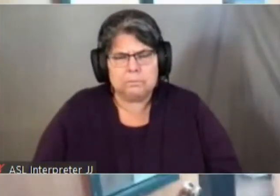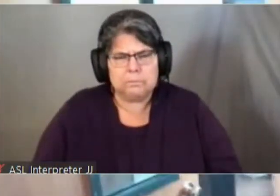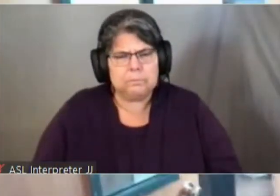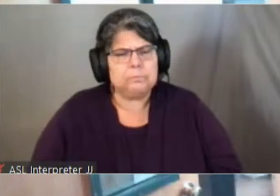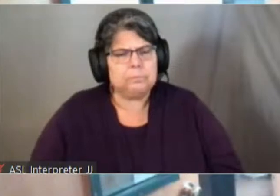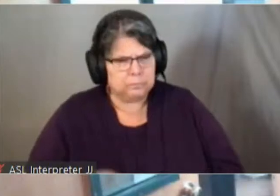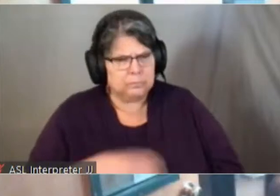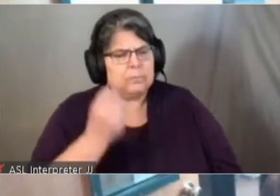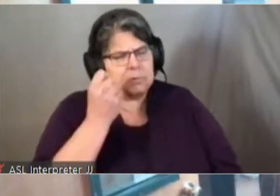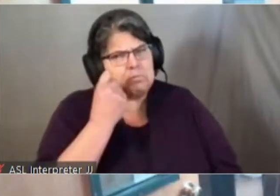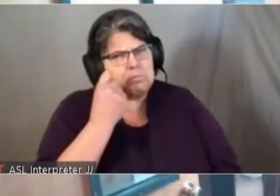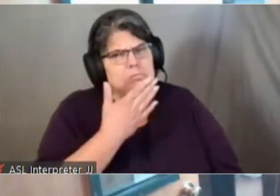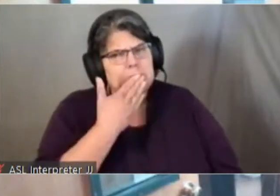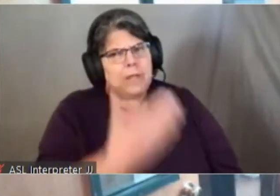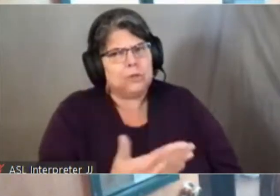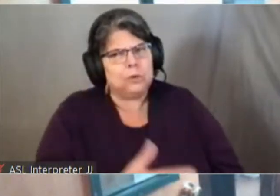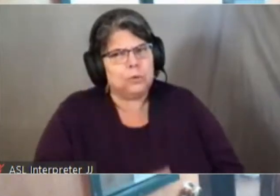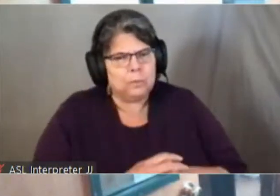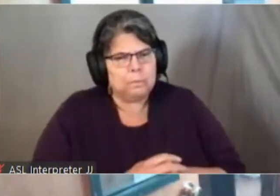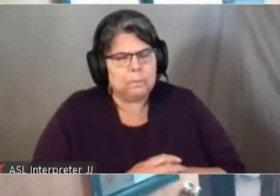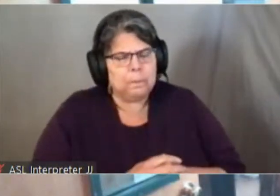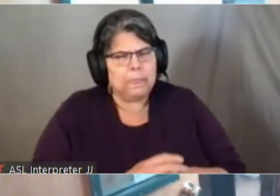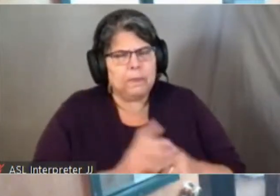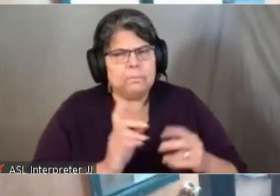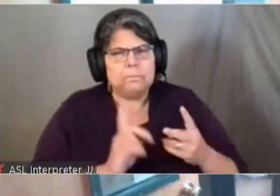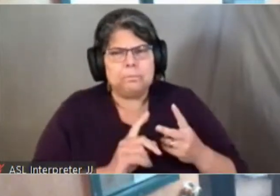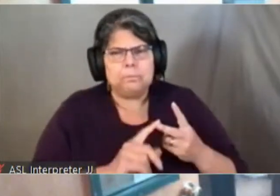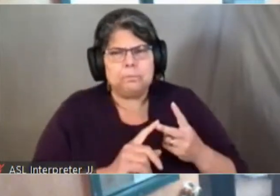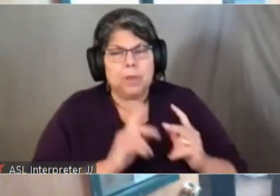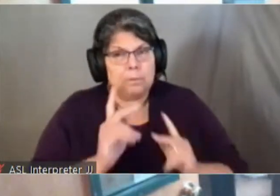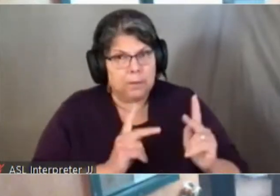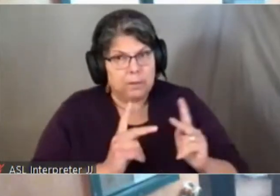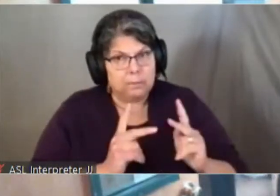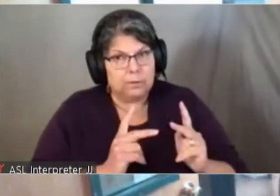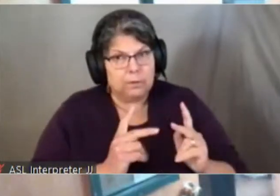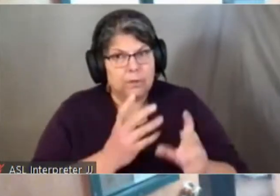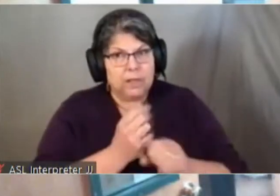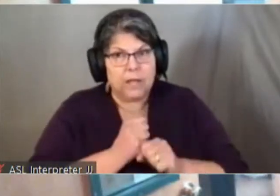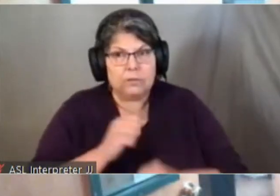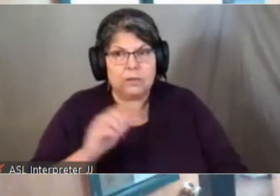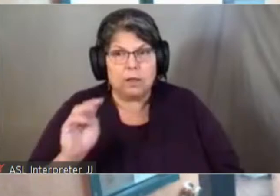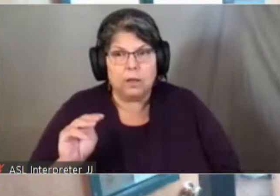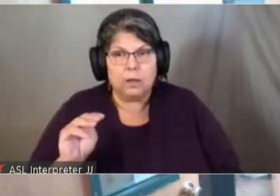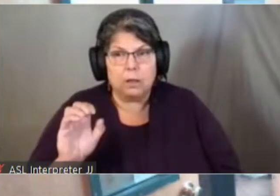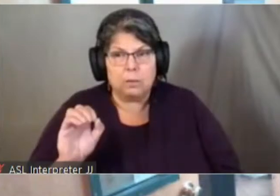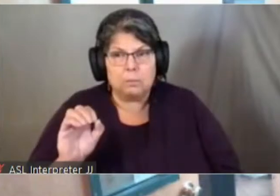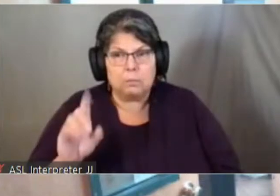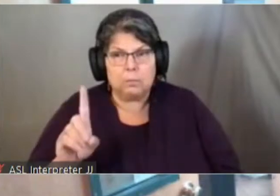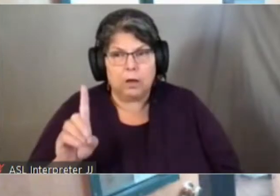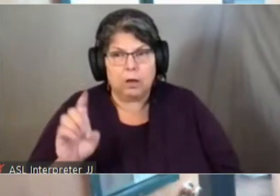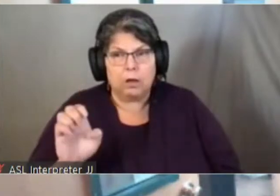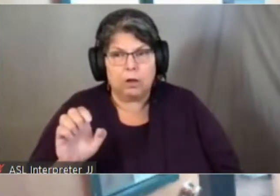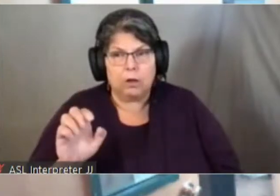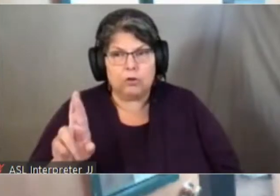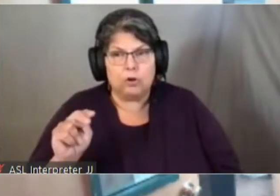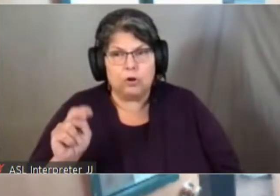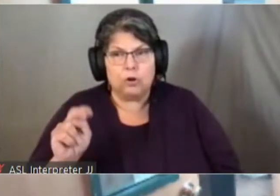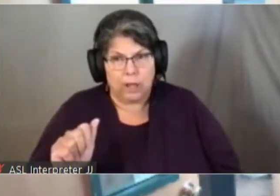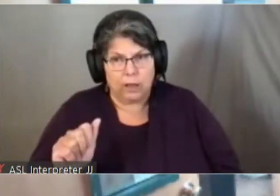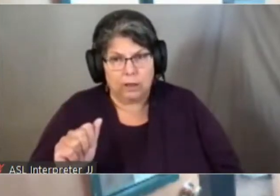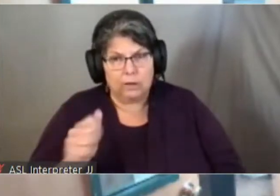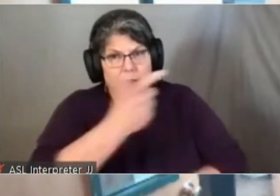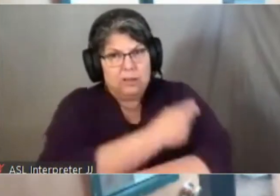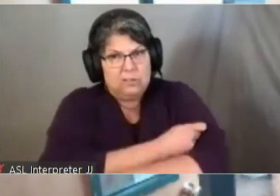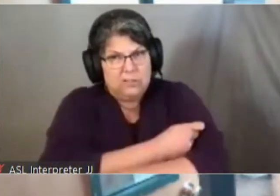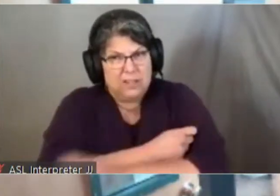Understood, and thank you. Have people who were given the Moderna vaccine exhibited different symptoms